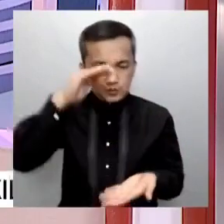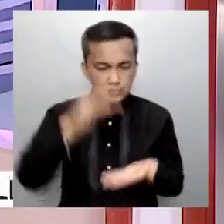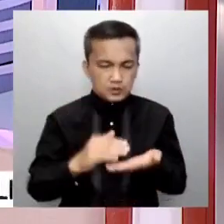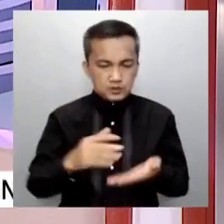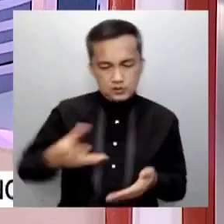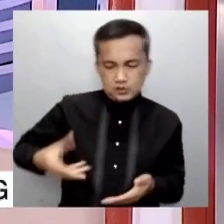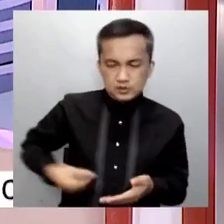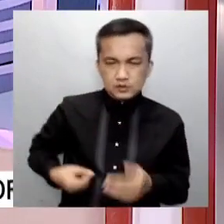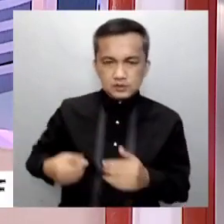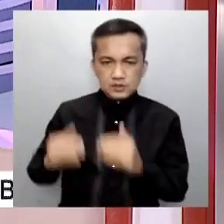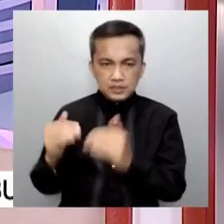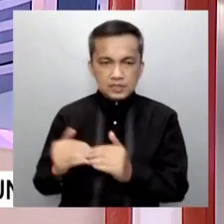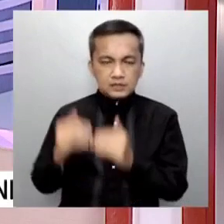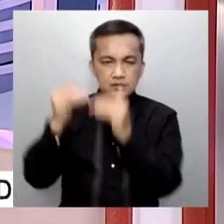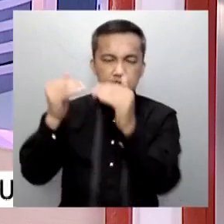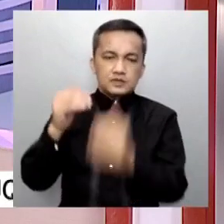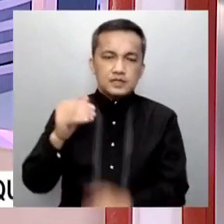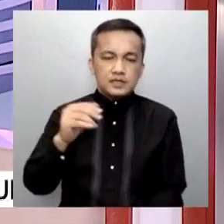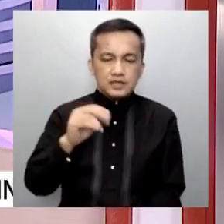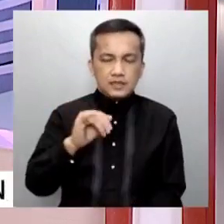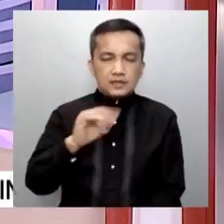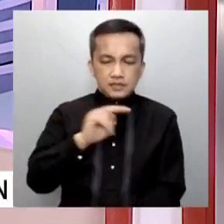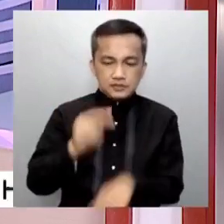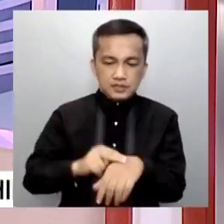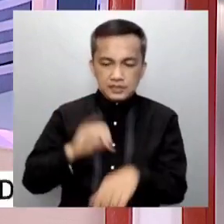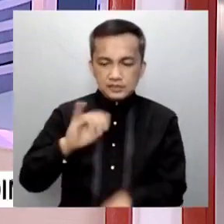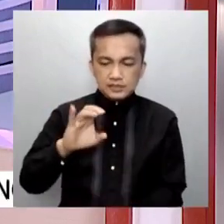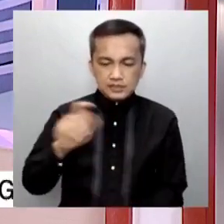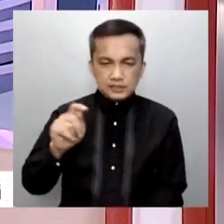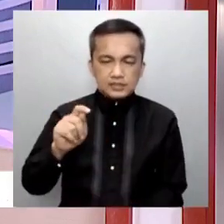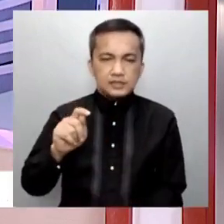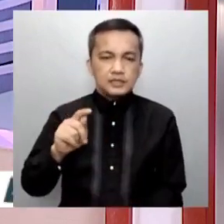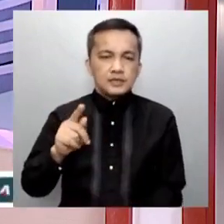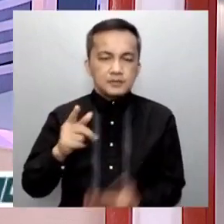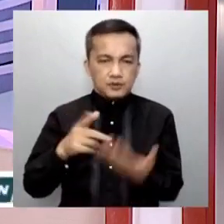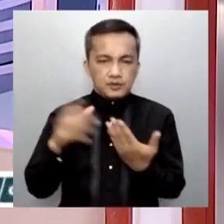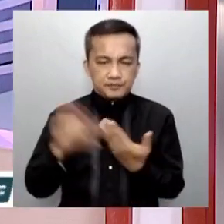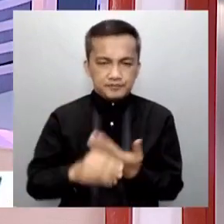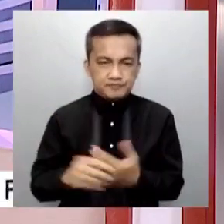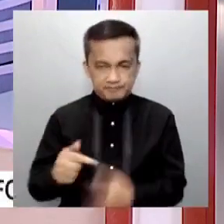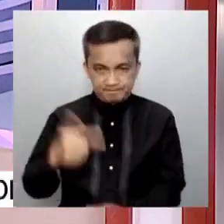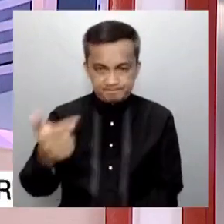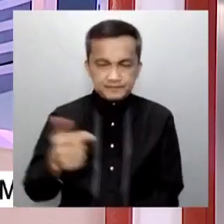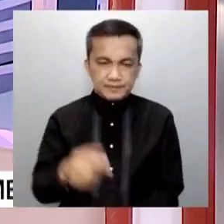National ICT Kickoff Ceremony. Our correspondent, Pia Gutierrez, has been monitoring that